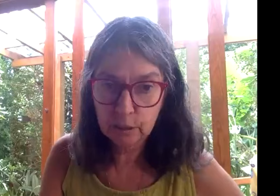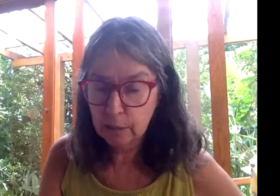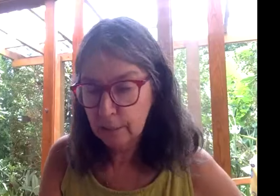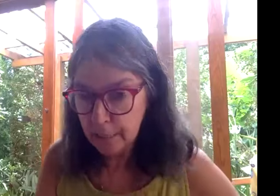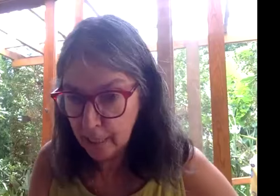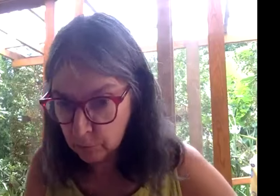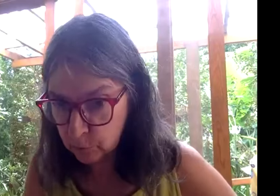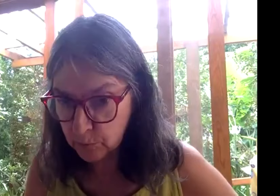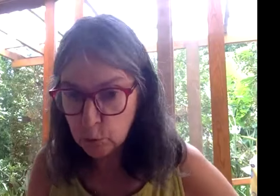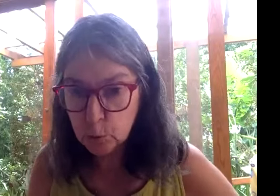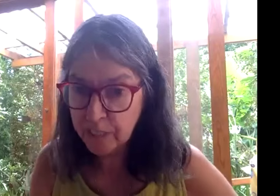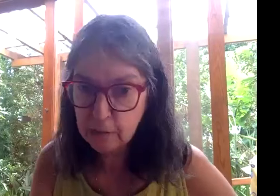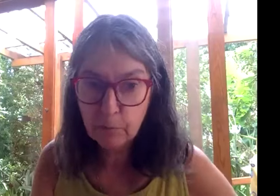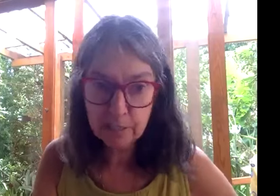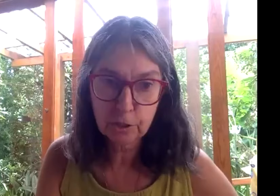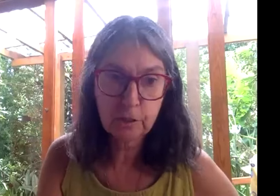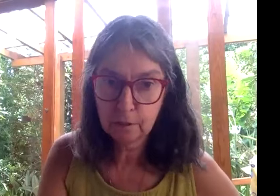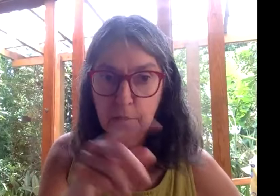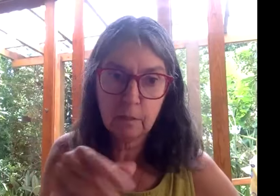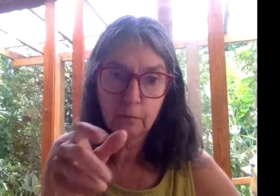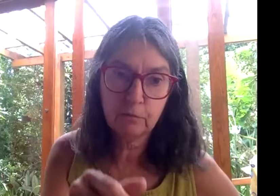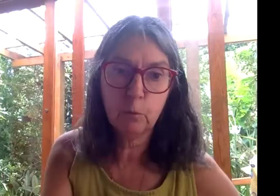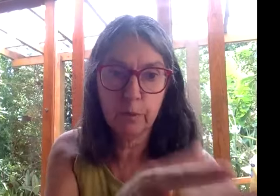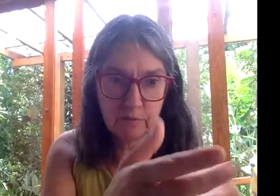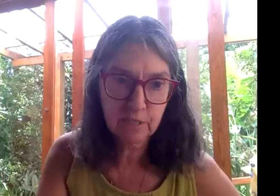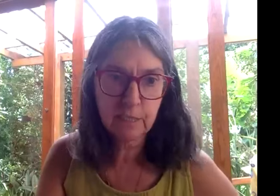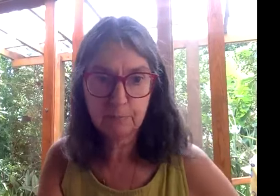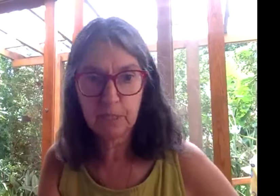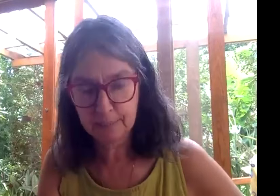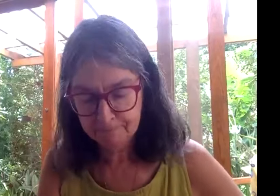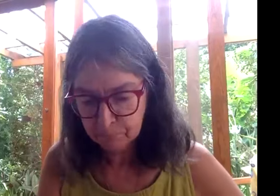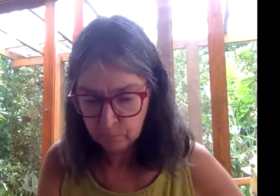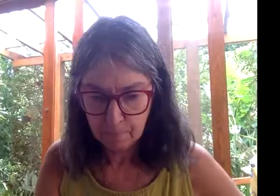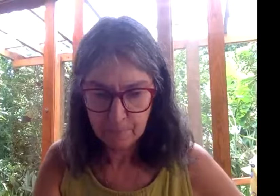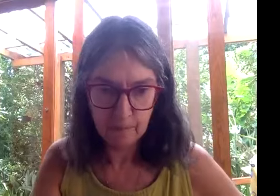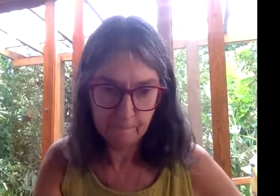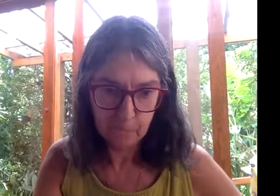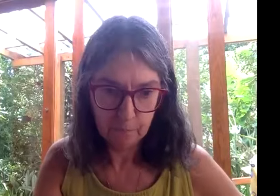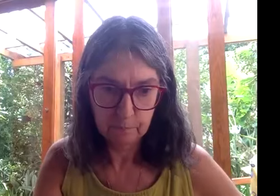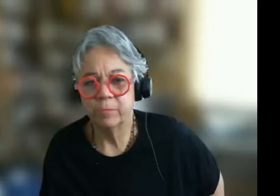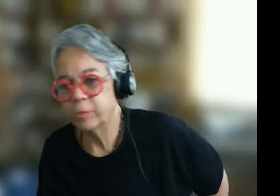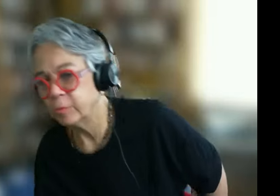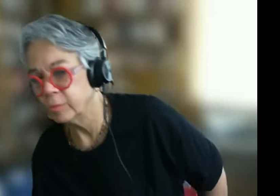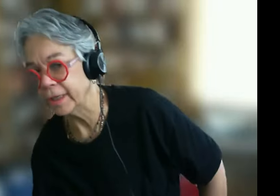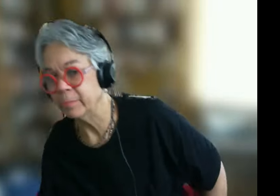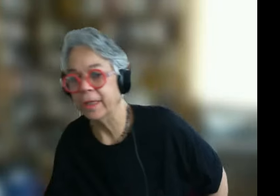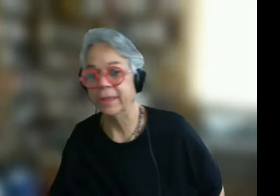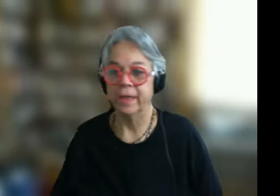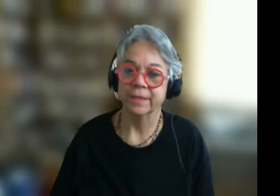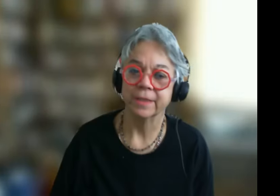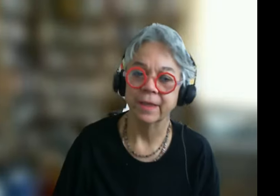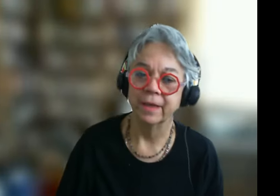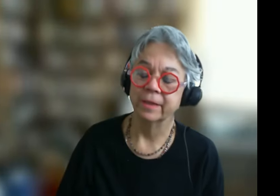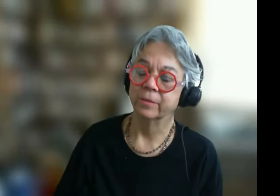someone else wants to make a question, I'll give the word. Francine, please. Merci beaucoup.